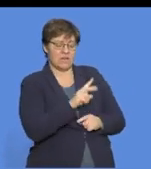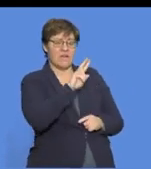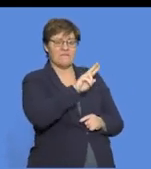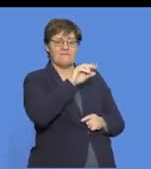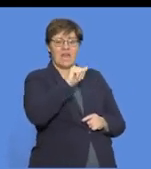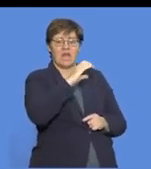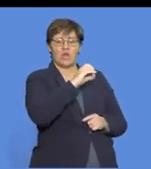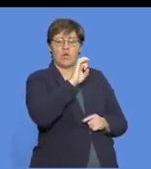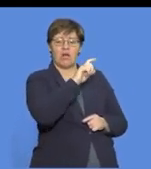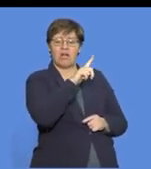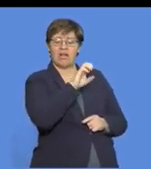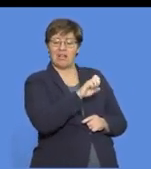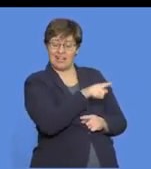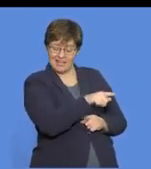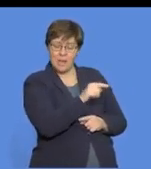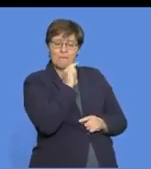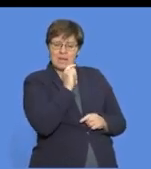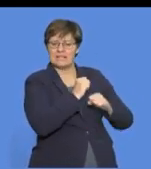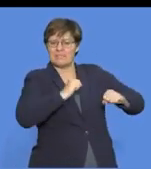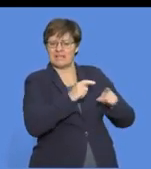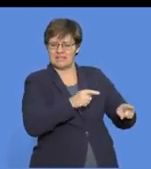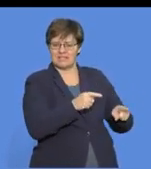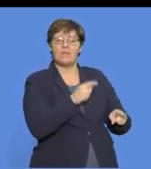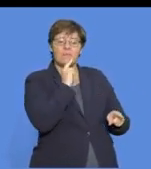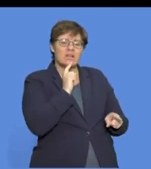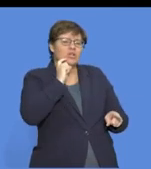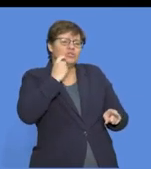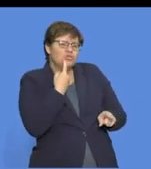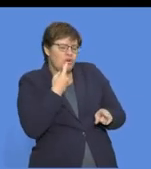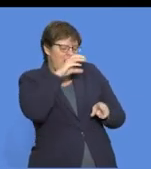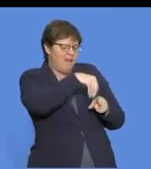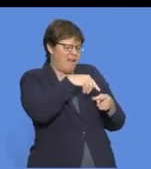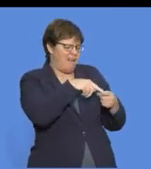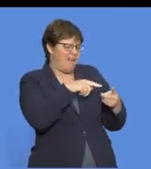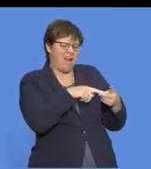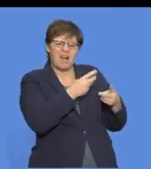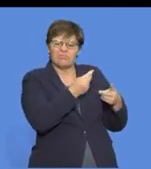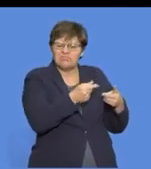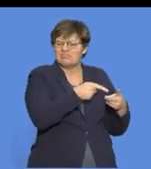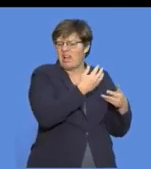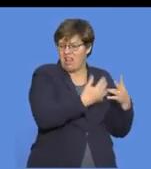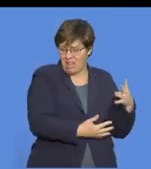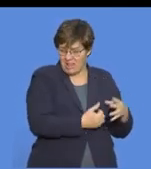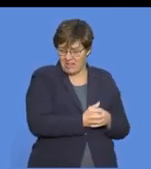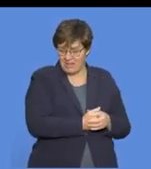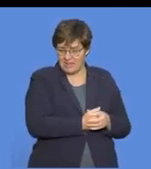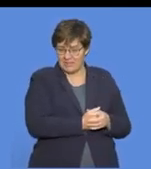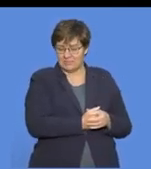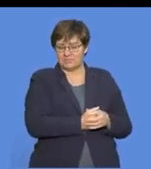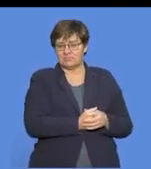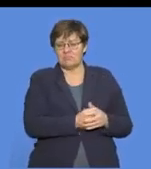Most cells have a vacuole, and in that vacuole there would be dissolved sugars and things like that.